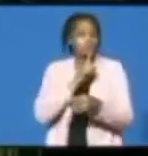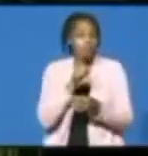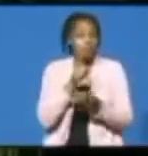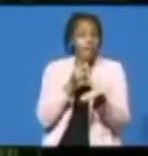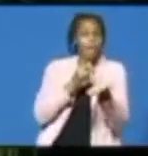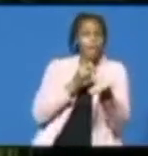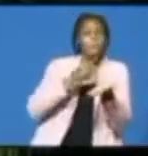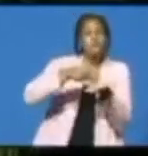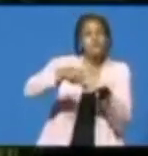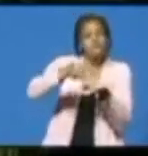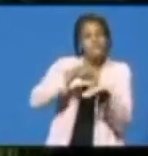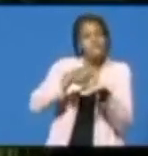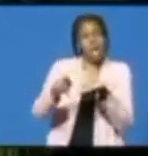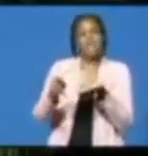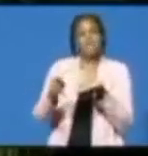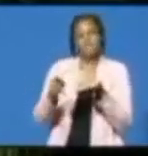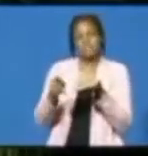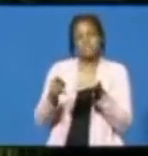purifies